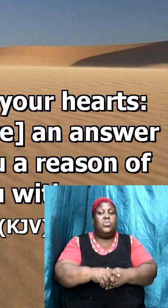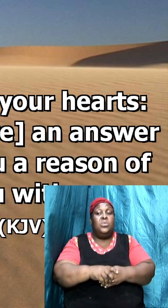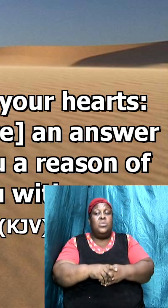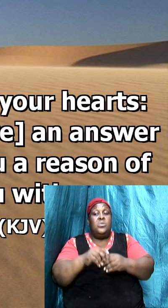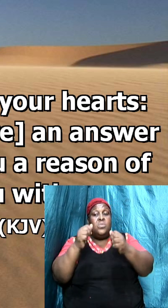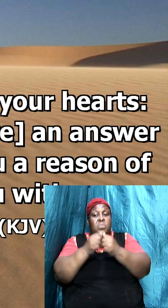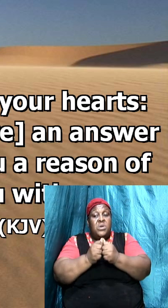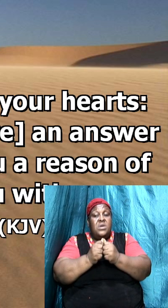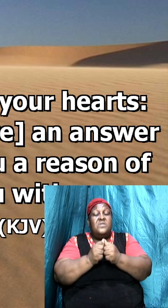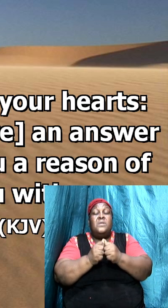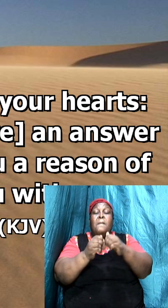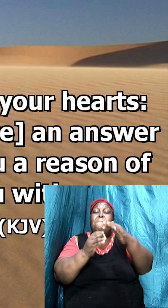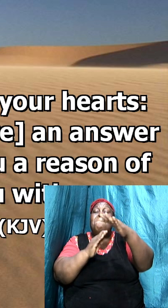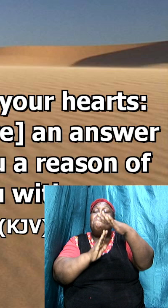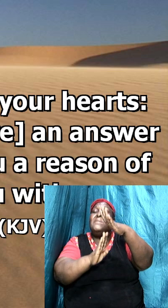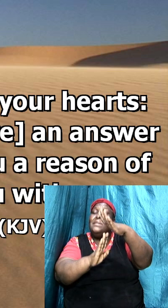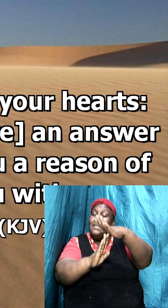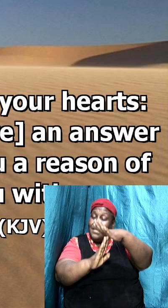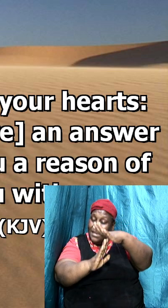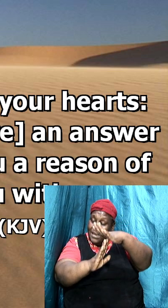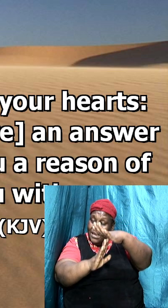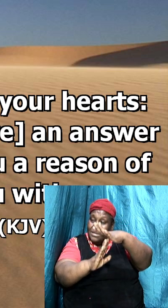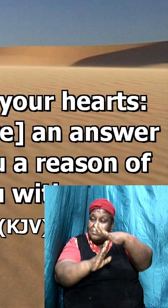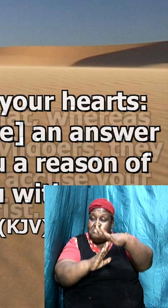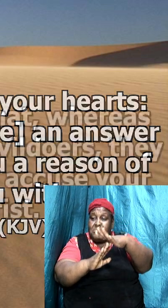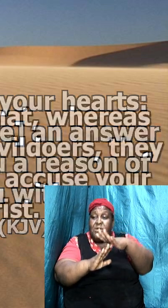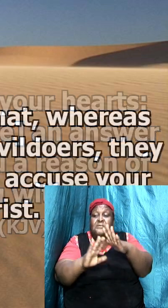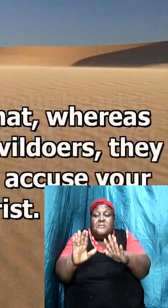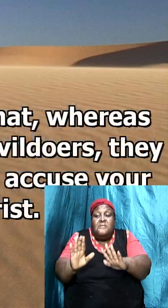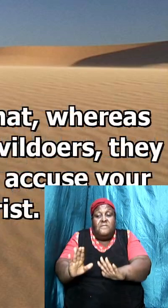with meekness and fear,